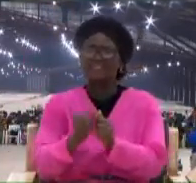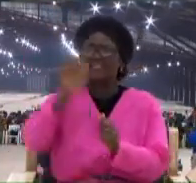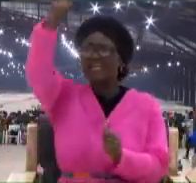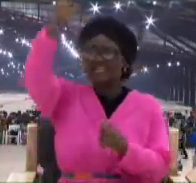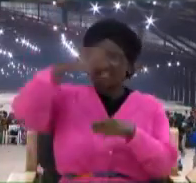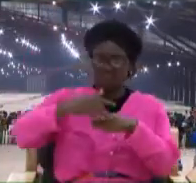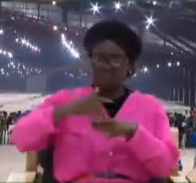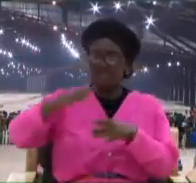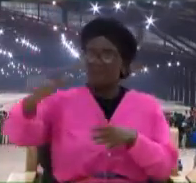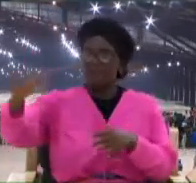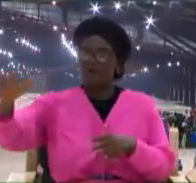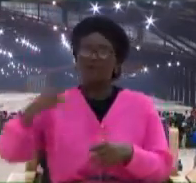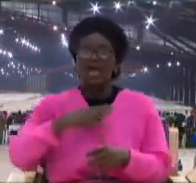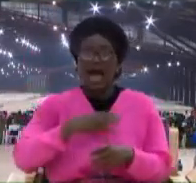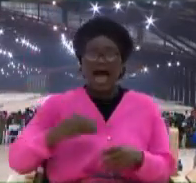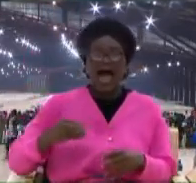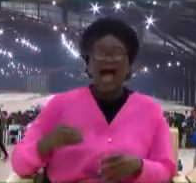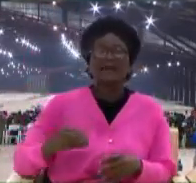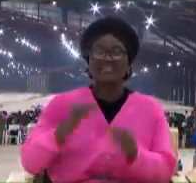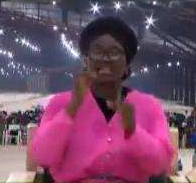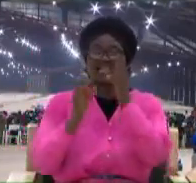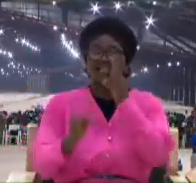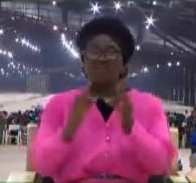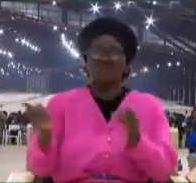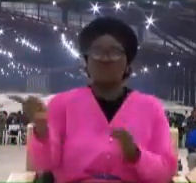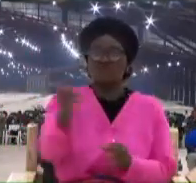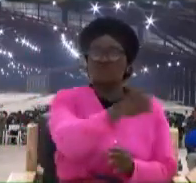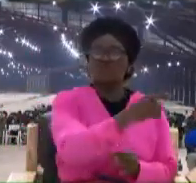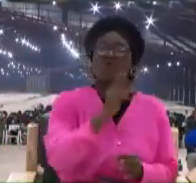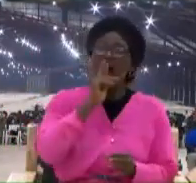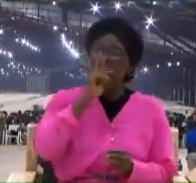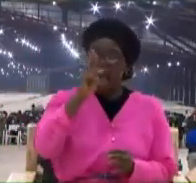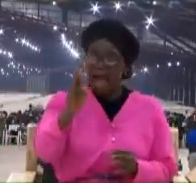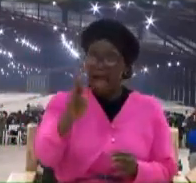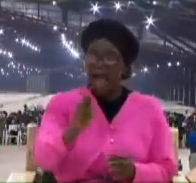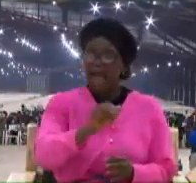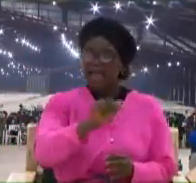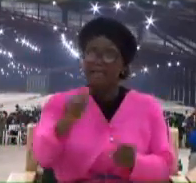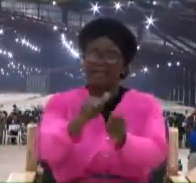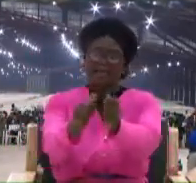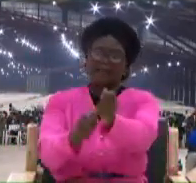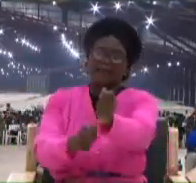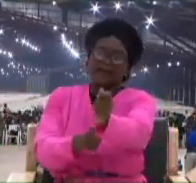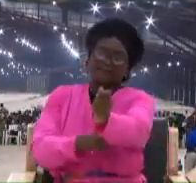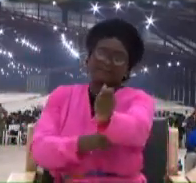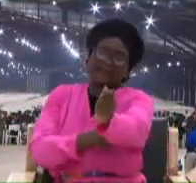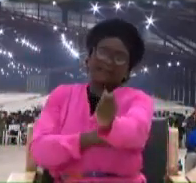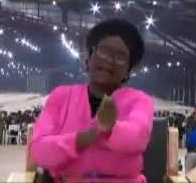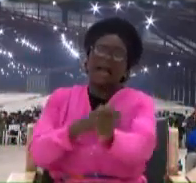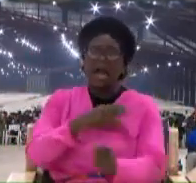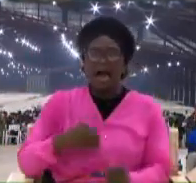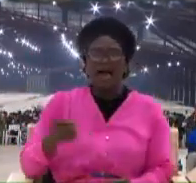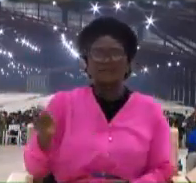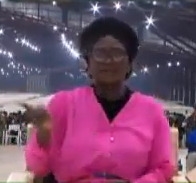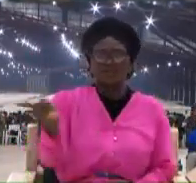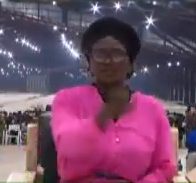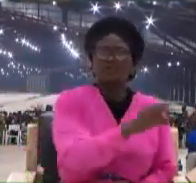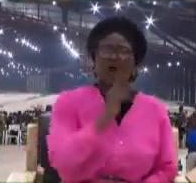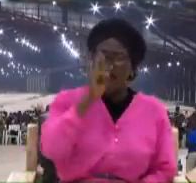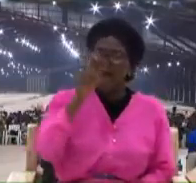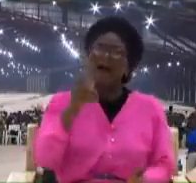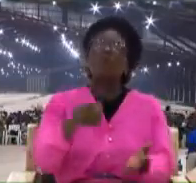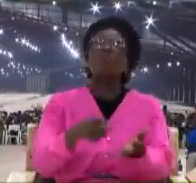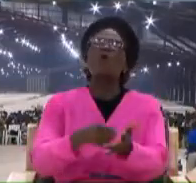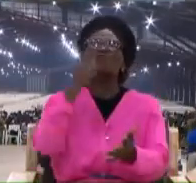a backslider, you were once a child of God, but you lost your